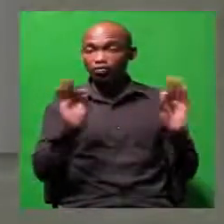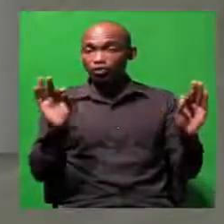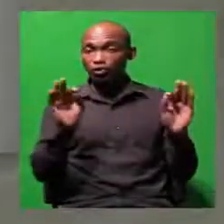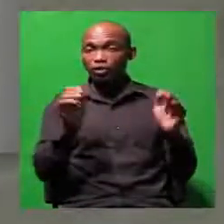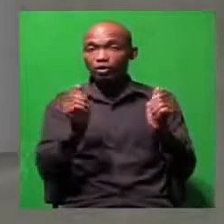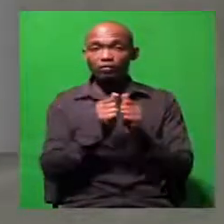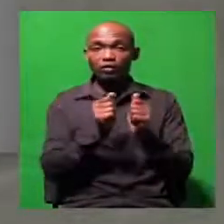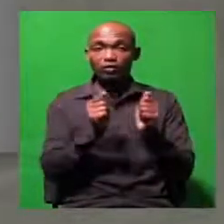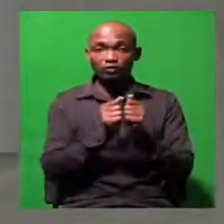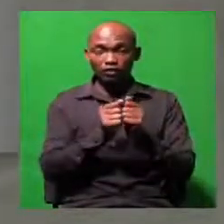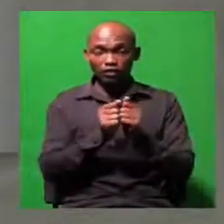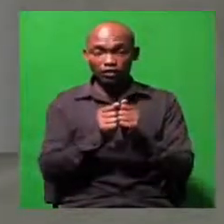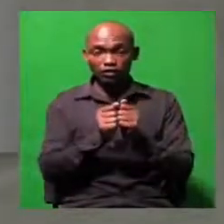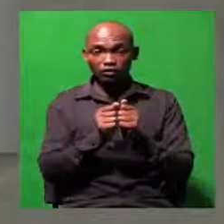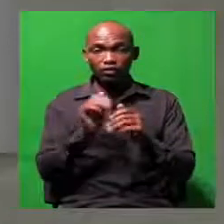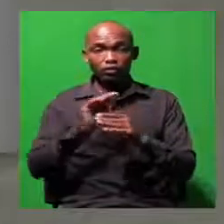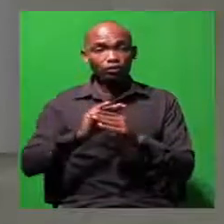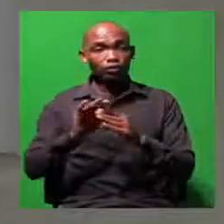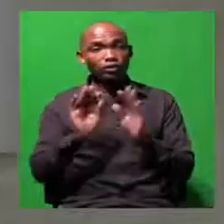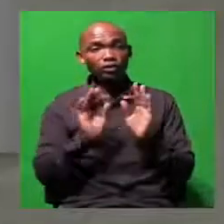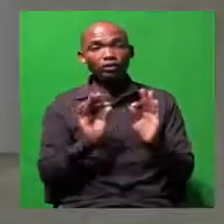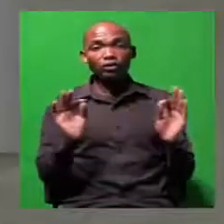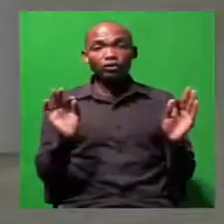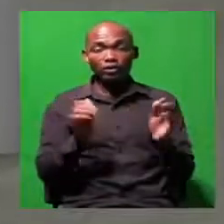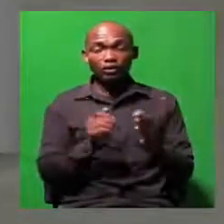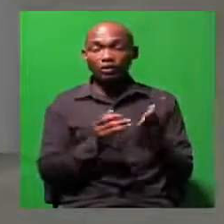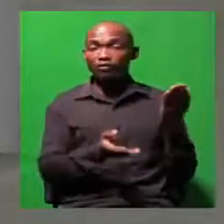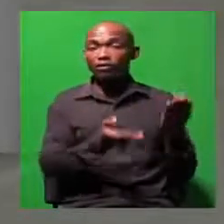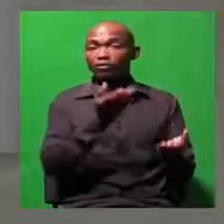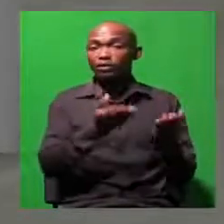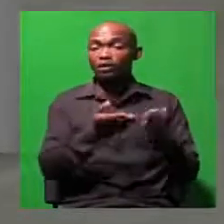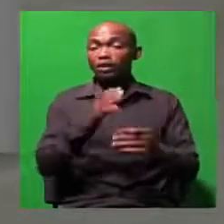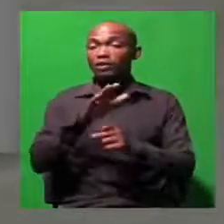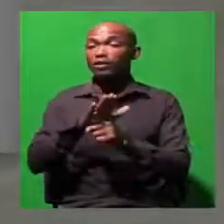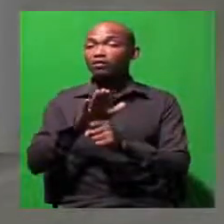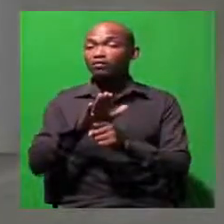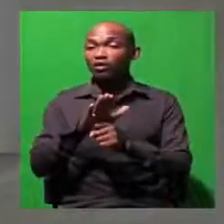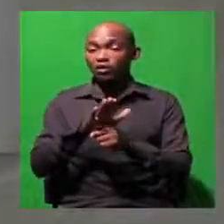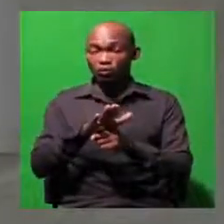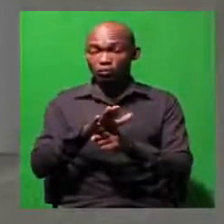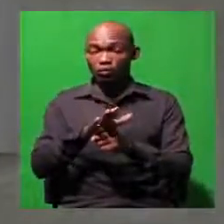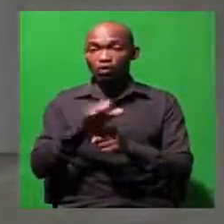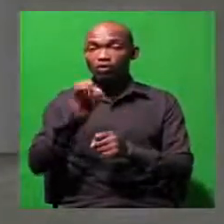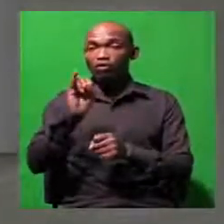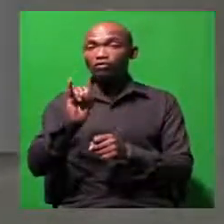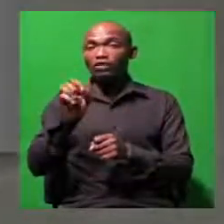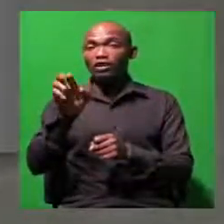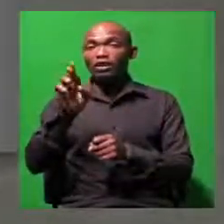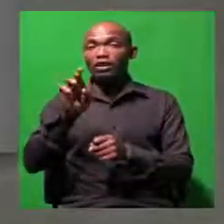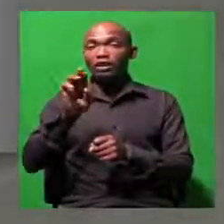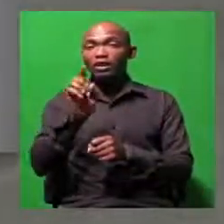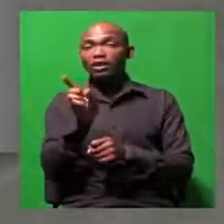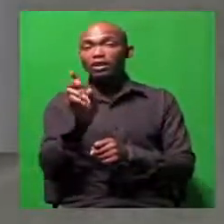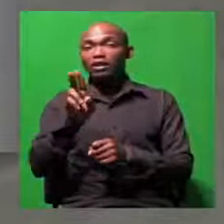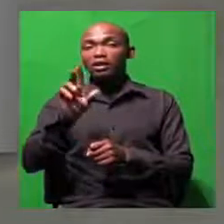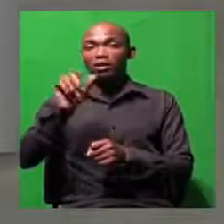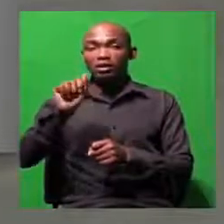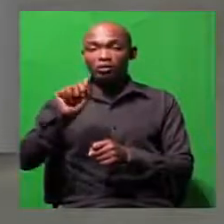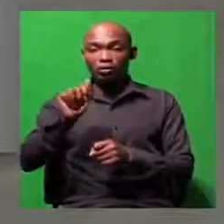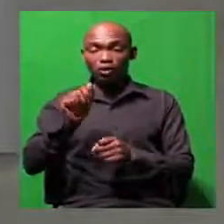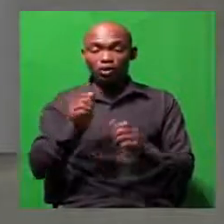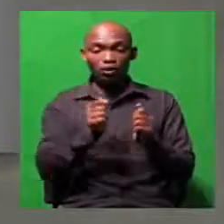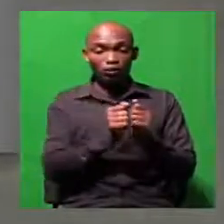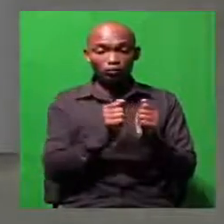front of you for measuring the volume of the irregular object, like a stone. This is the